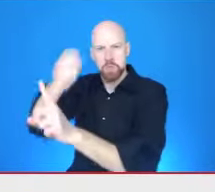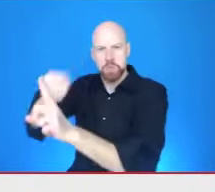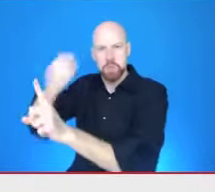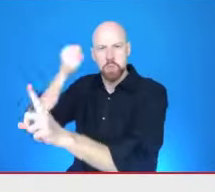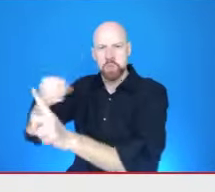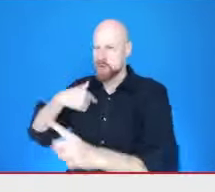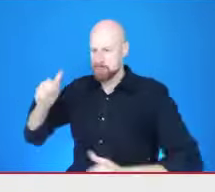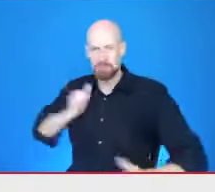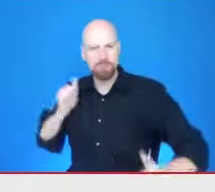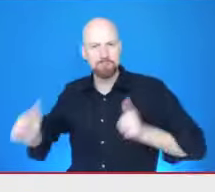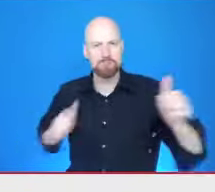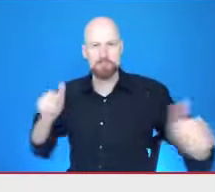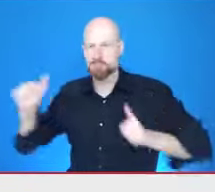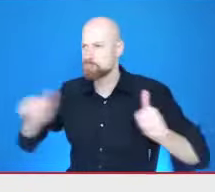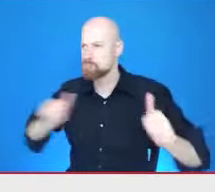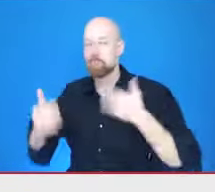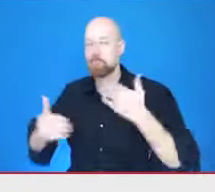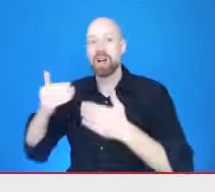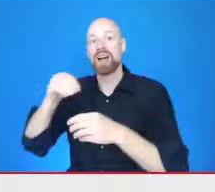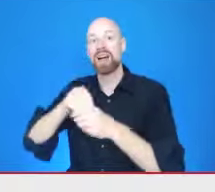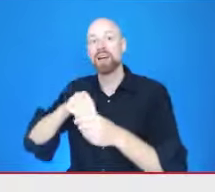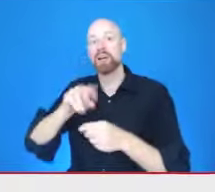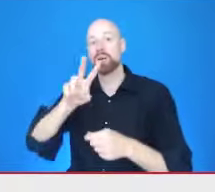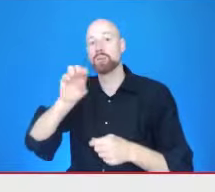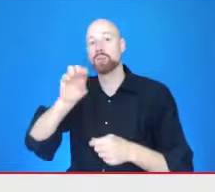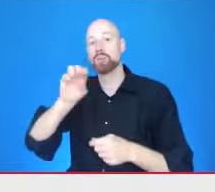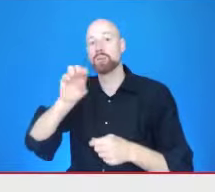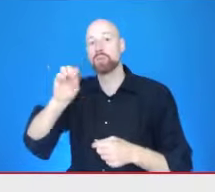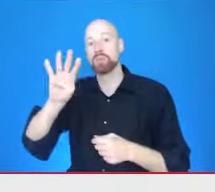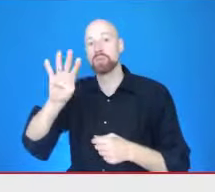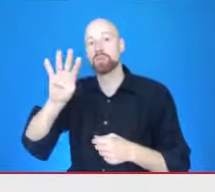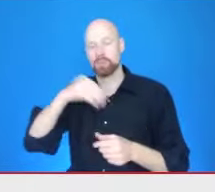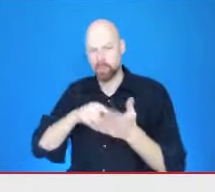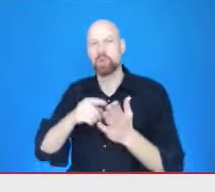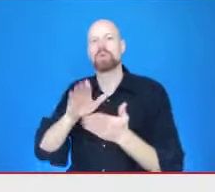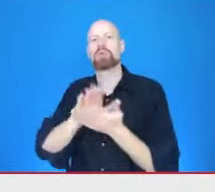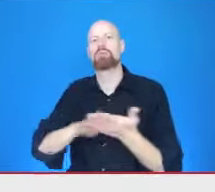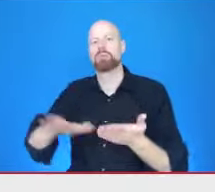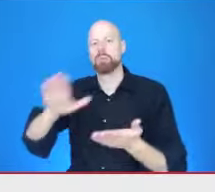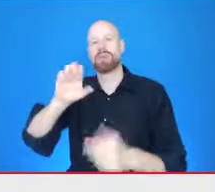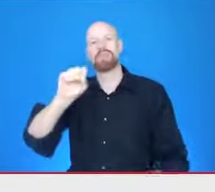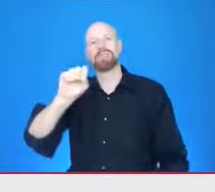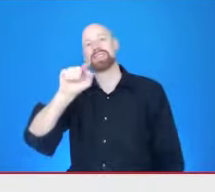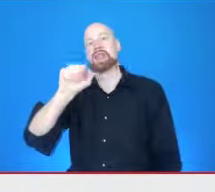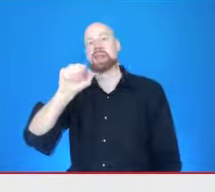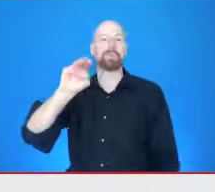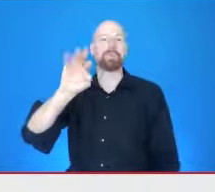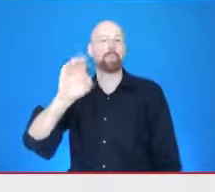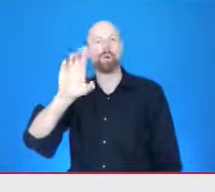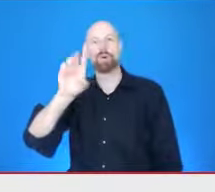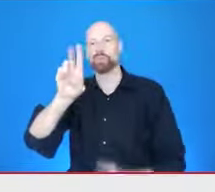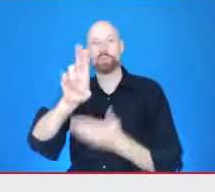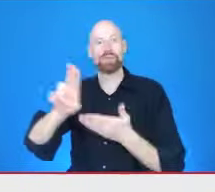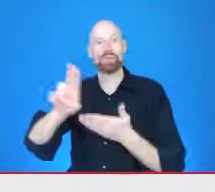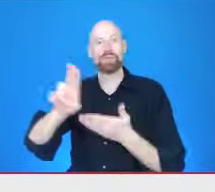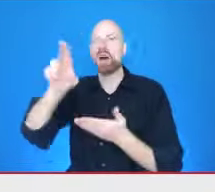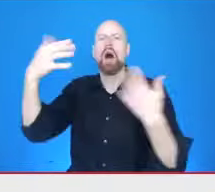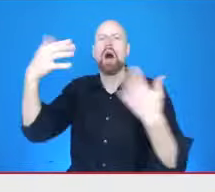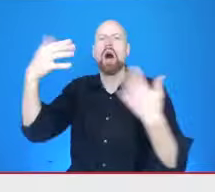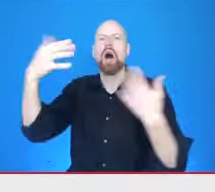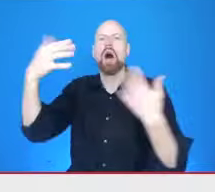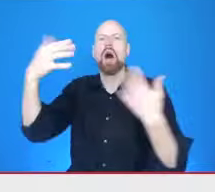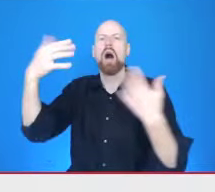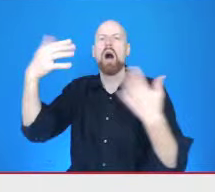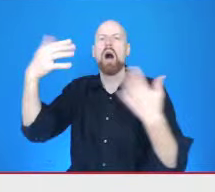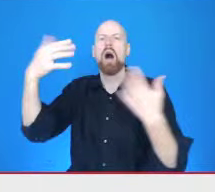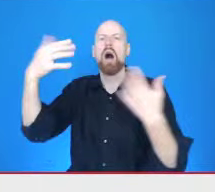community as well. Other students in my group of friends who are also from small towns or reservations felt that way from time to time, but it's part of what brought us